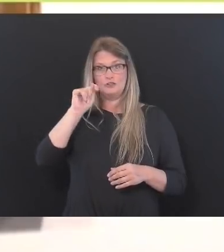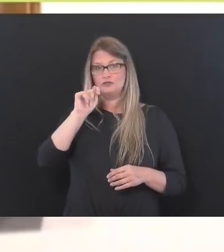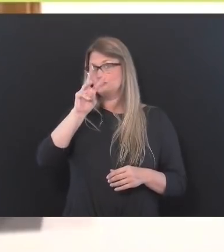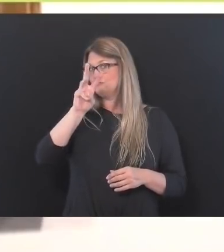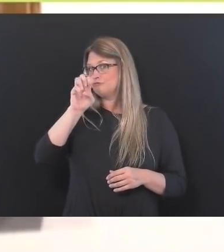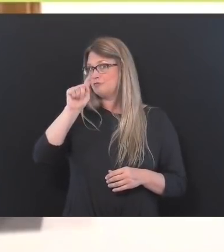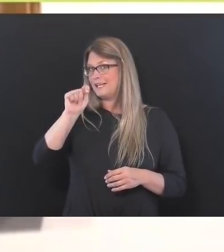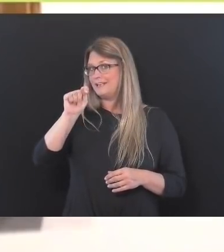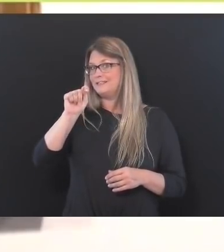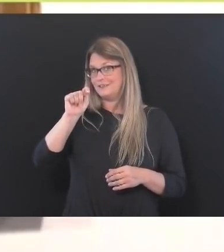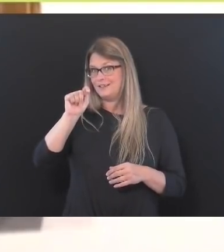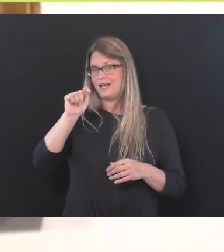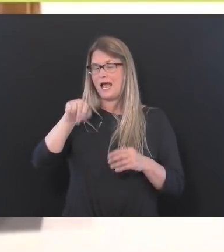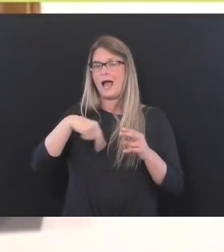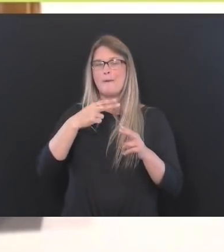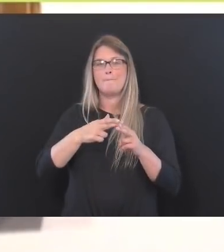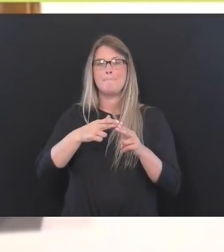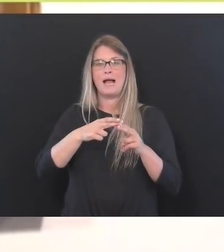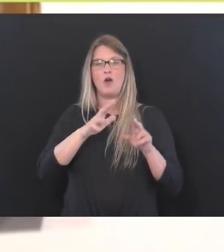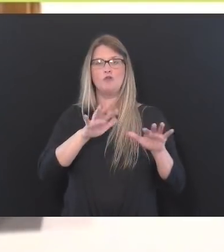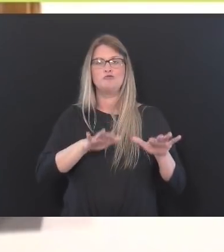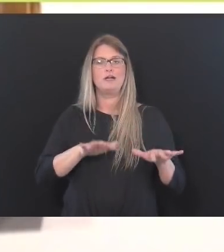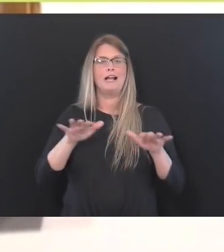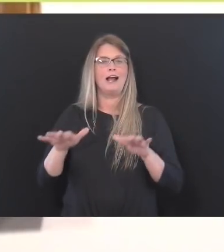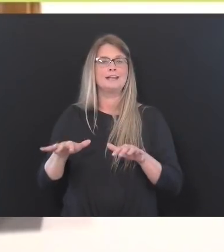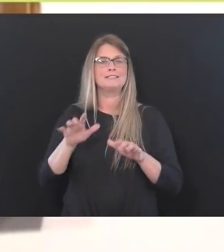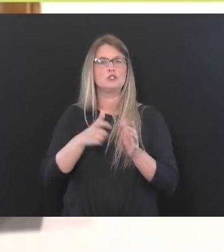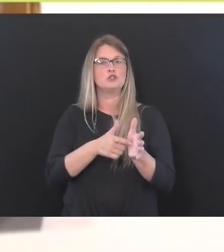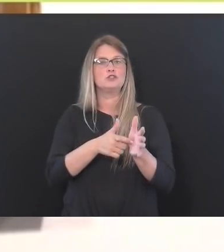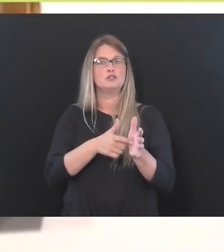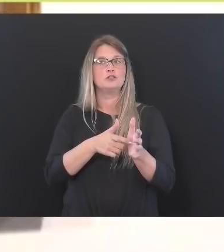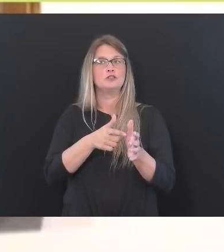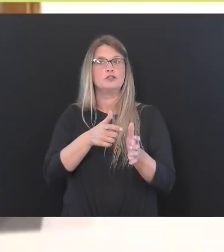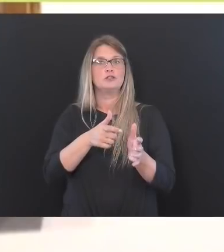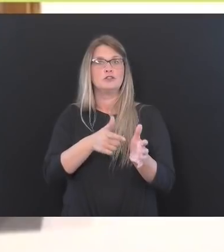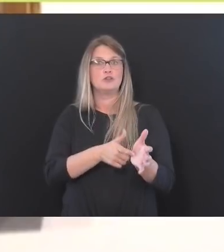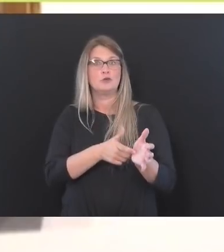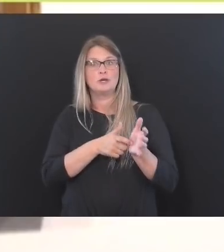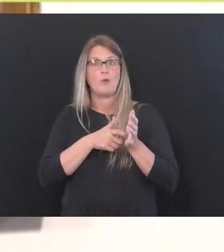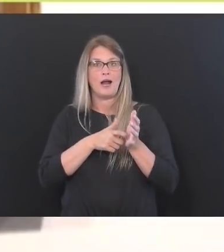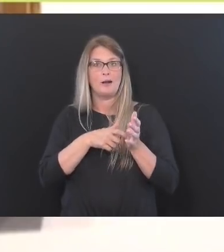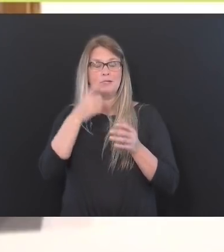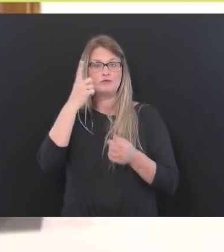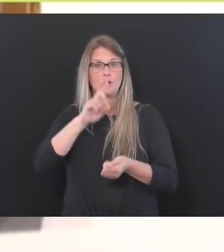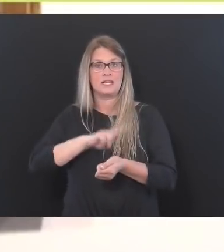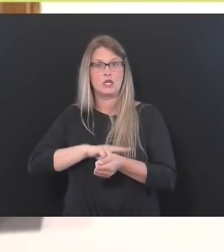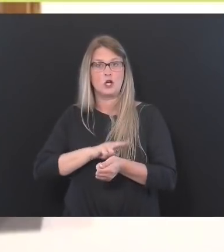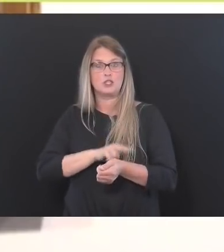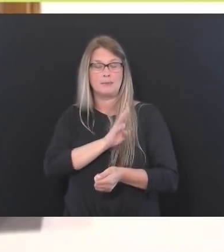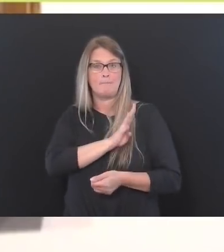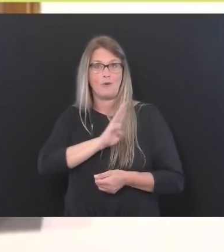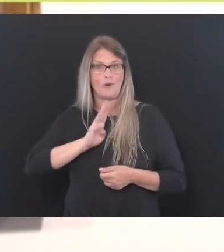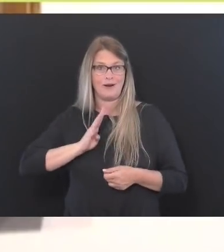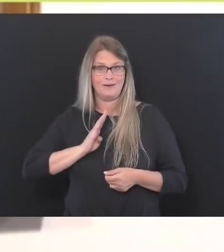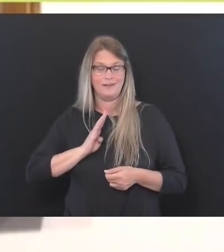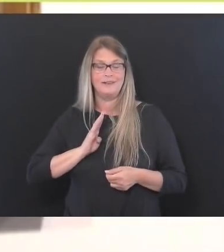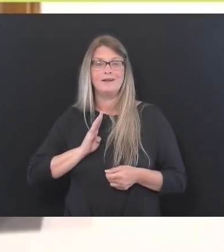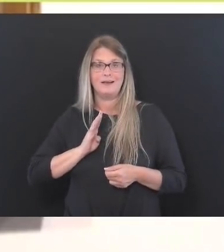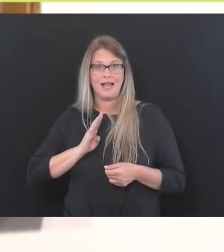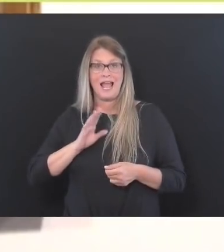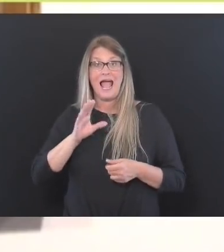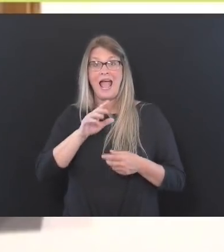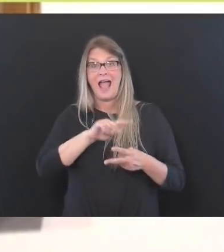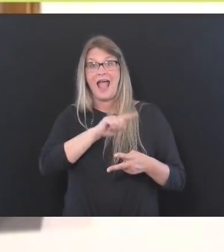about relaxing some of the restrictions from the nursing board for surge issues. And then also